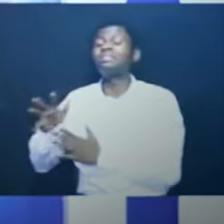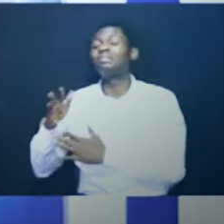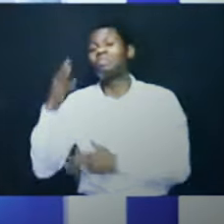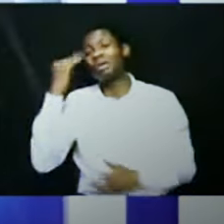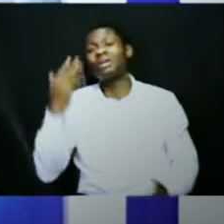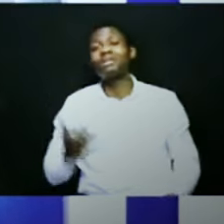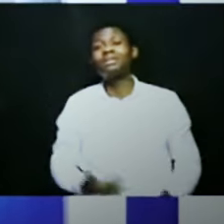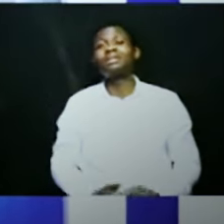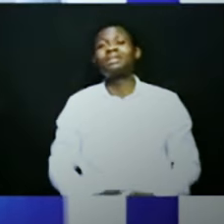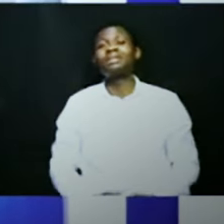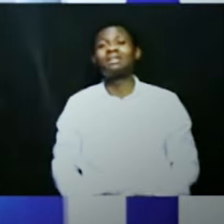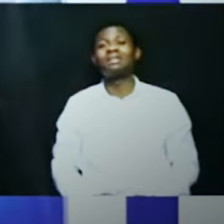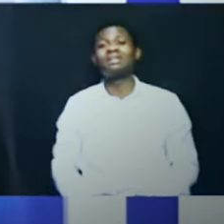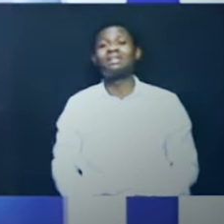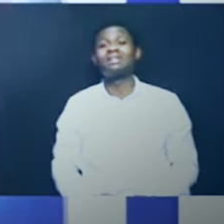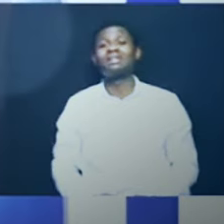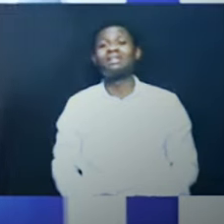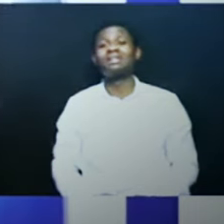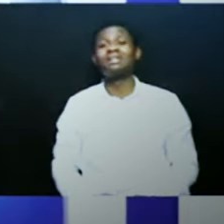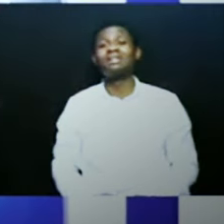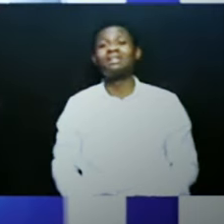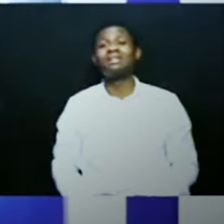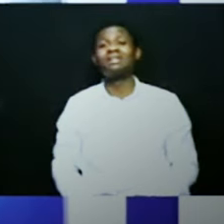God, are you going to leave us in